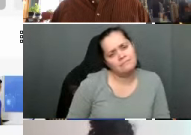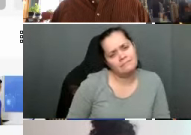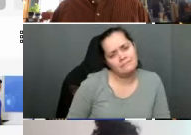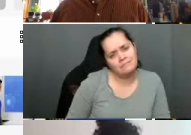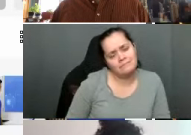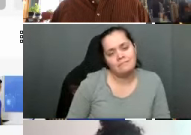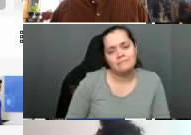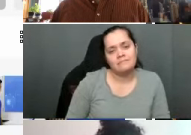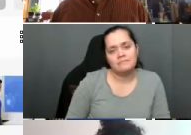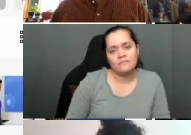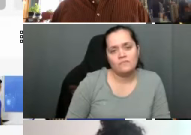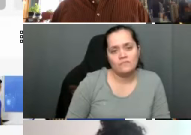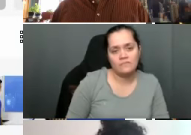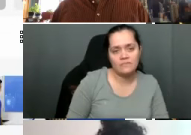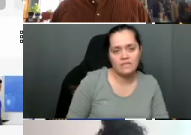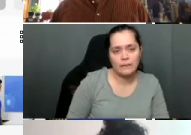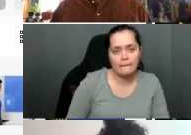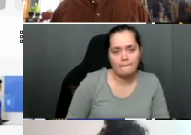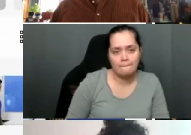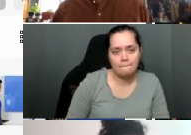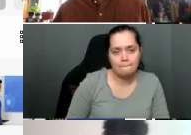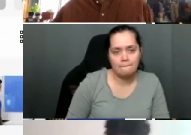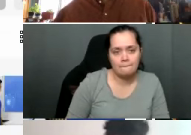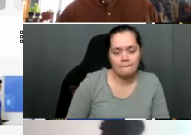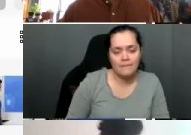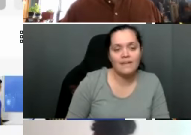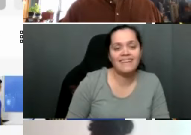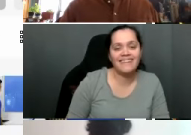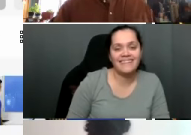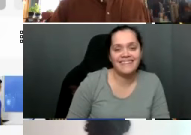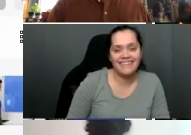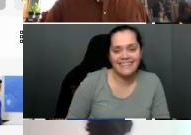Yeah, but you can't do that. Why not? Because it's freaking me out.